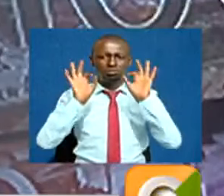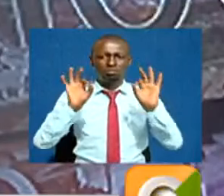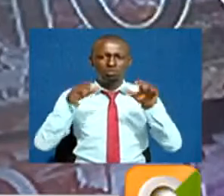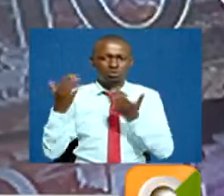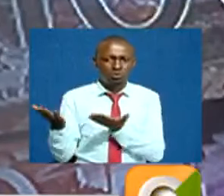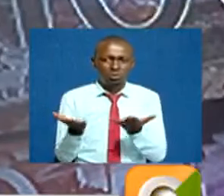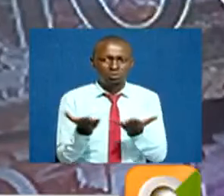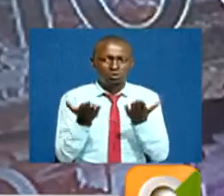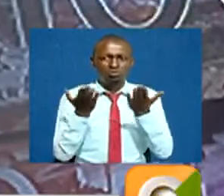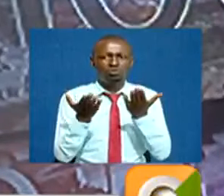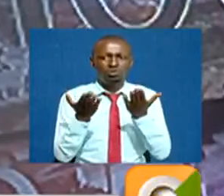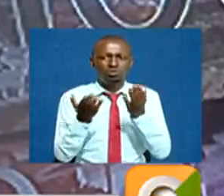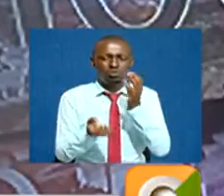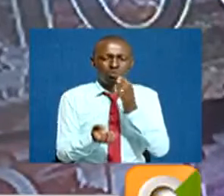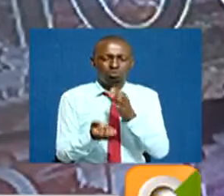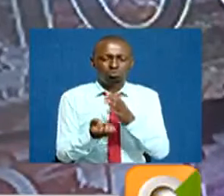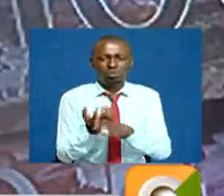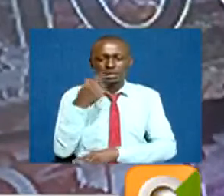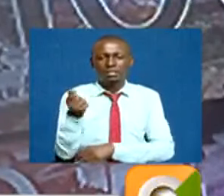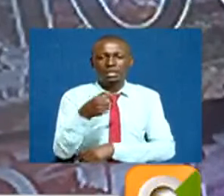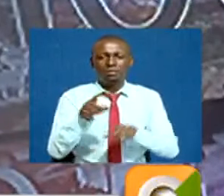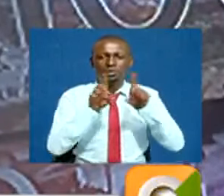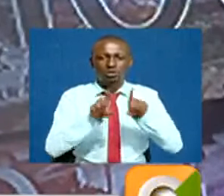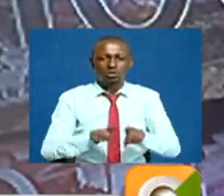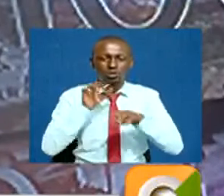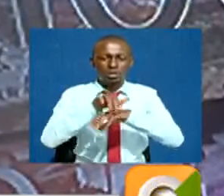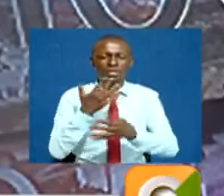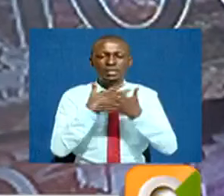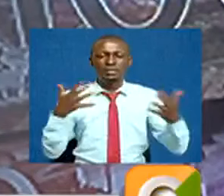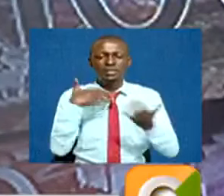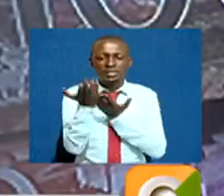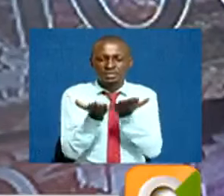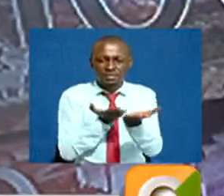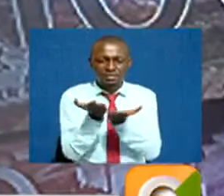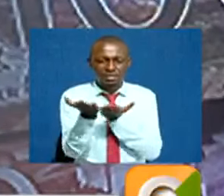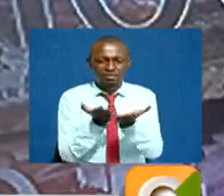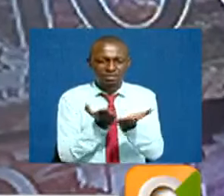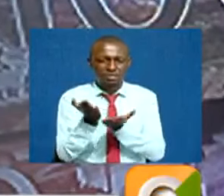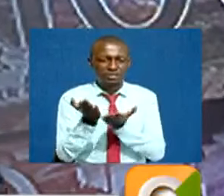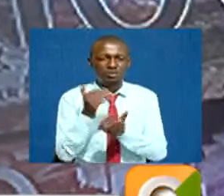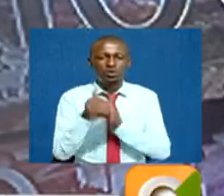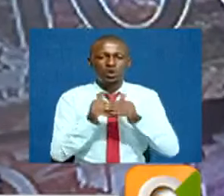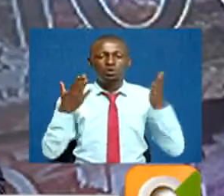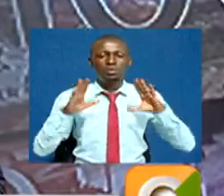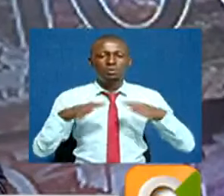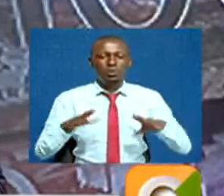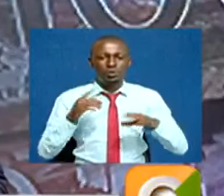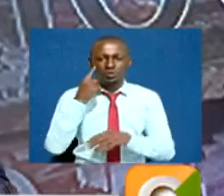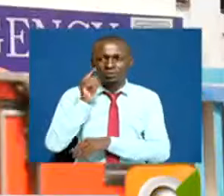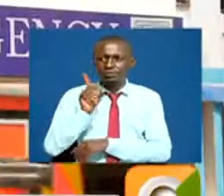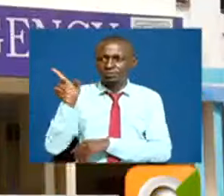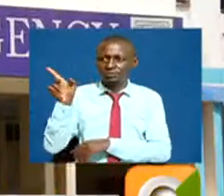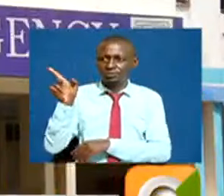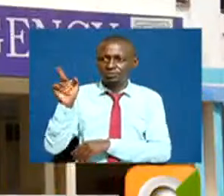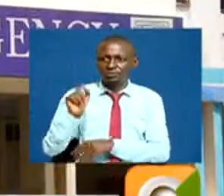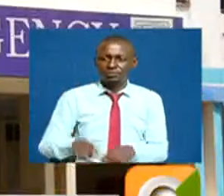generation, productivity, as well as availability and affordability of goods and services to all citizens. Setolale has more.